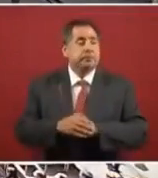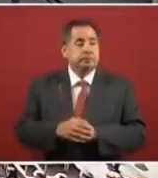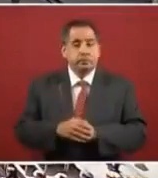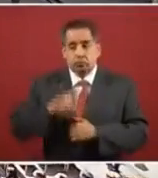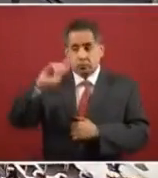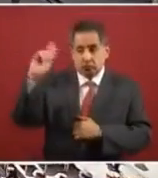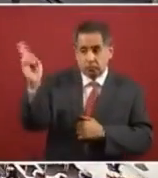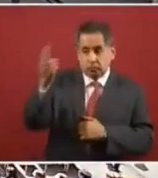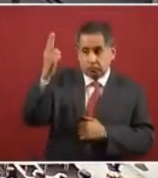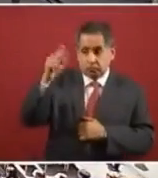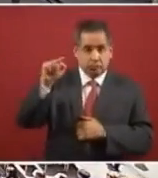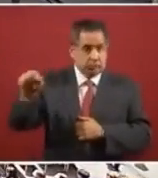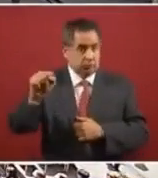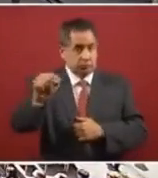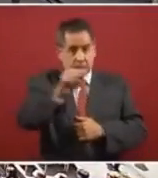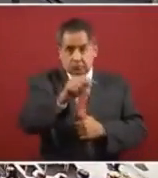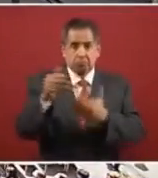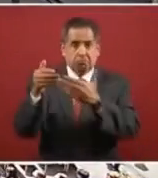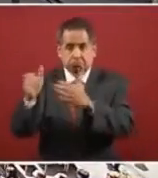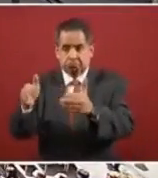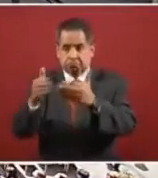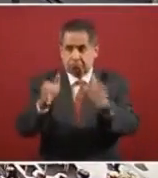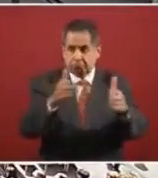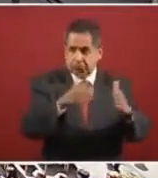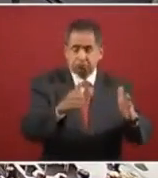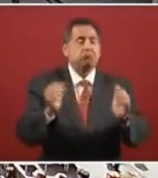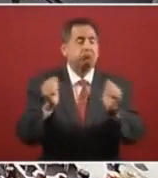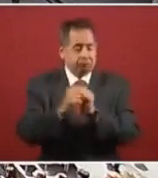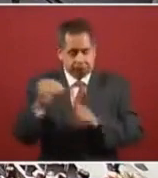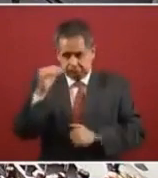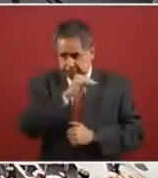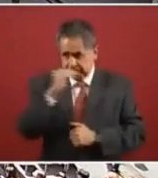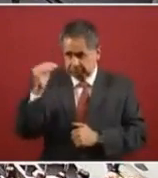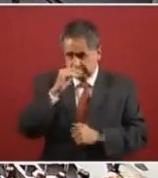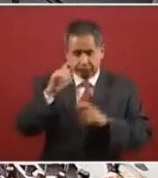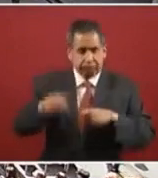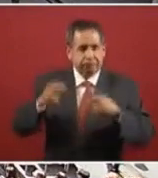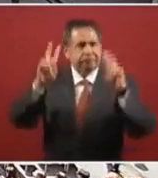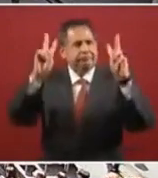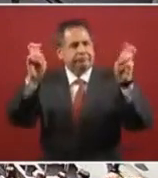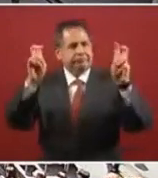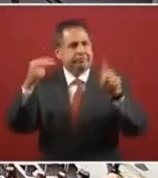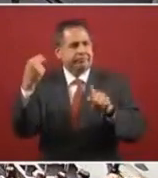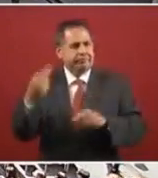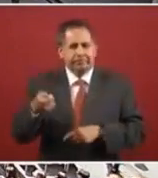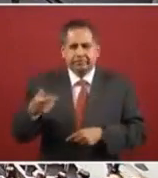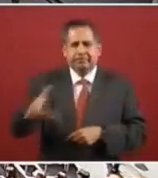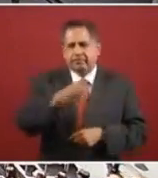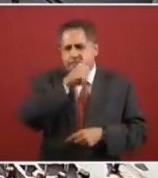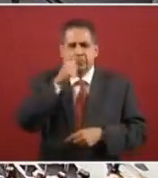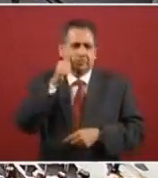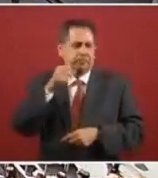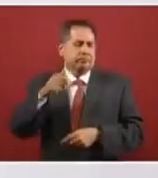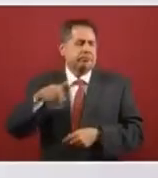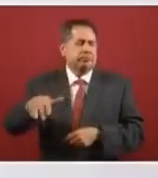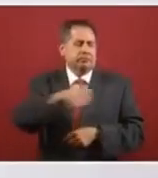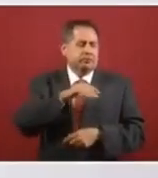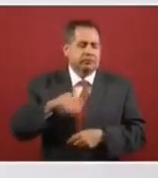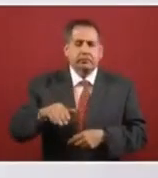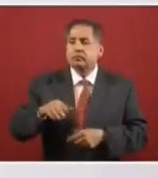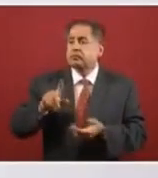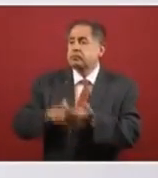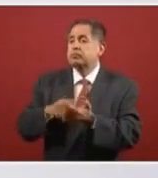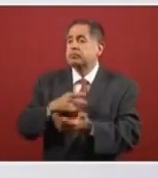we've opened a hundred public universities that are free and benefits of others